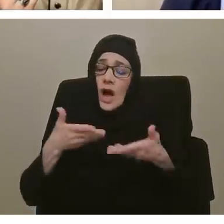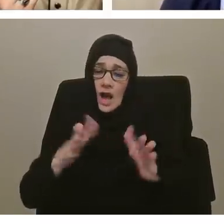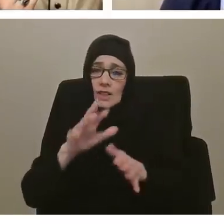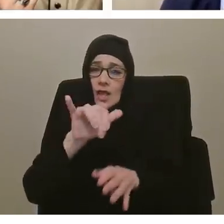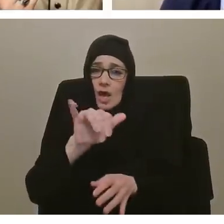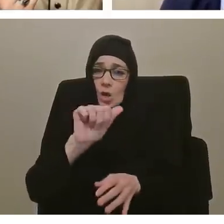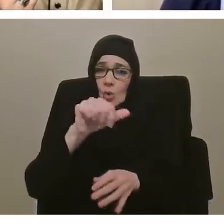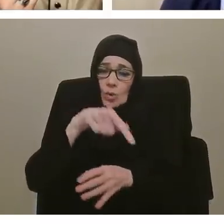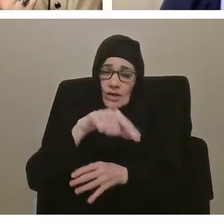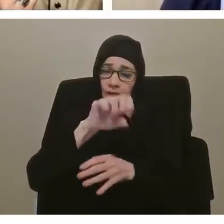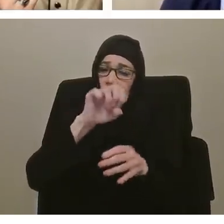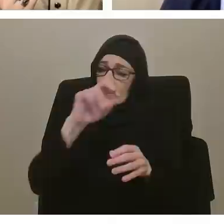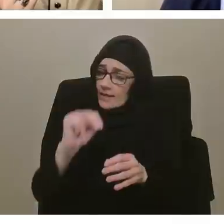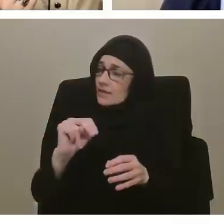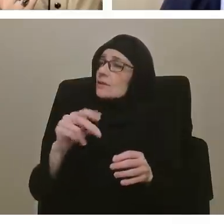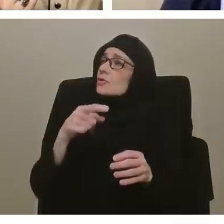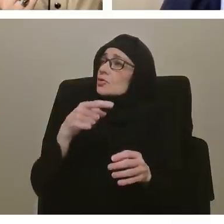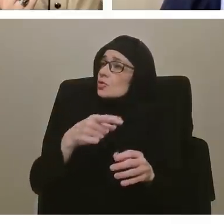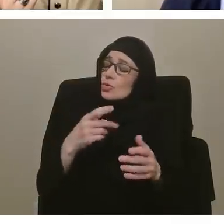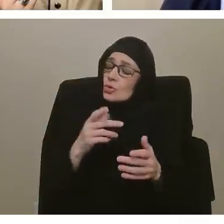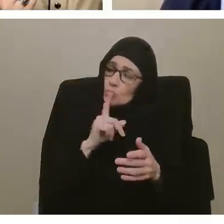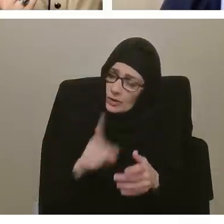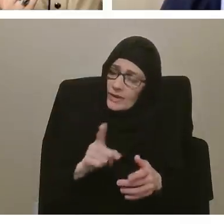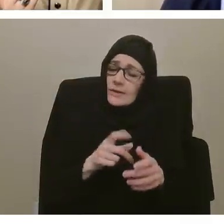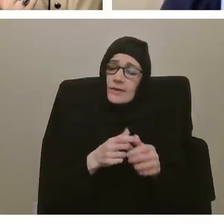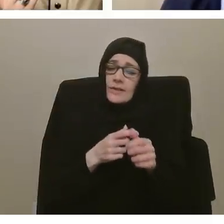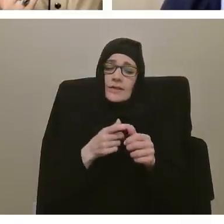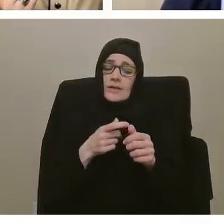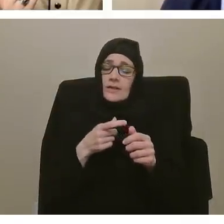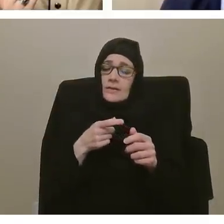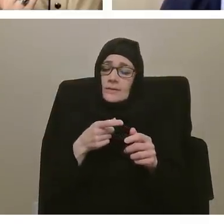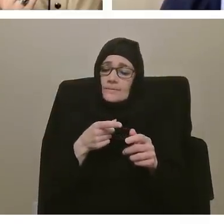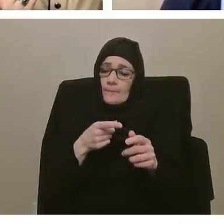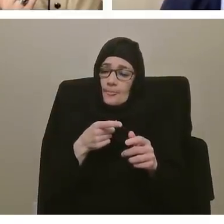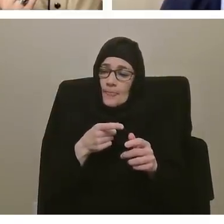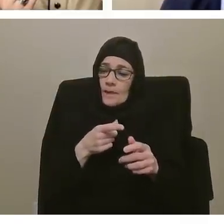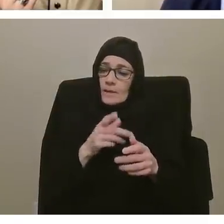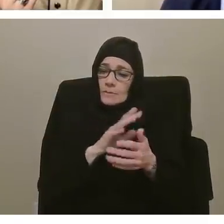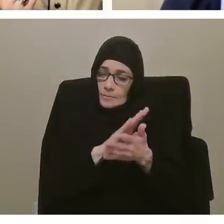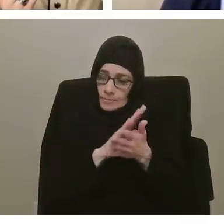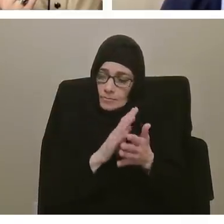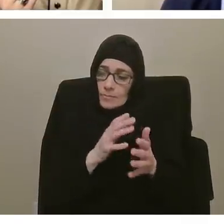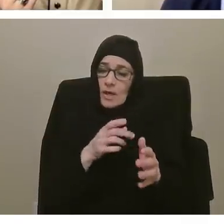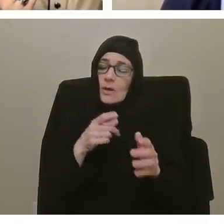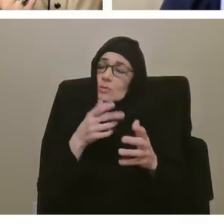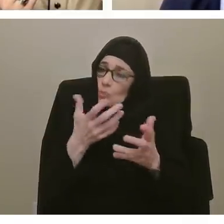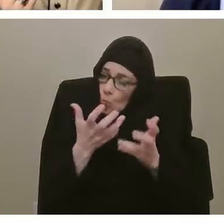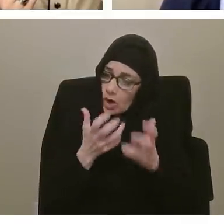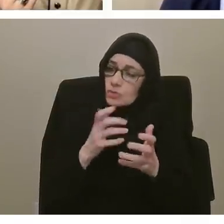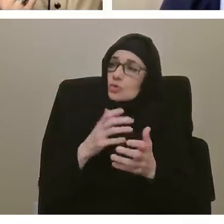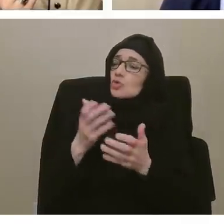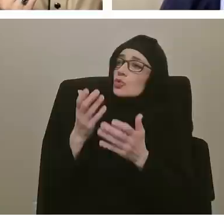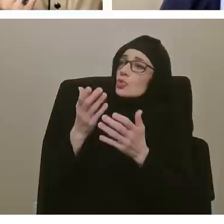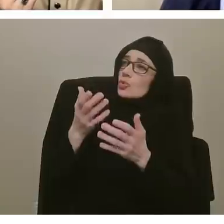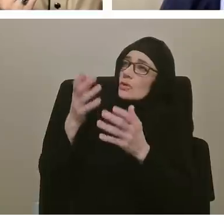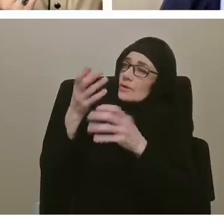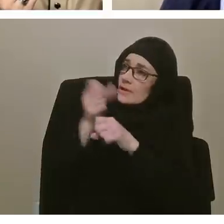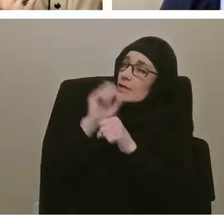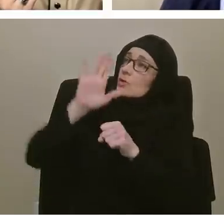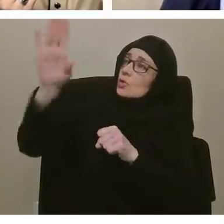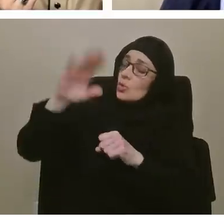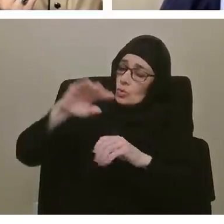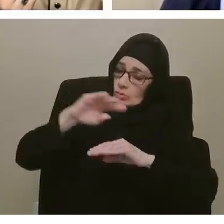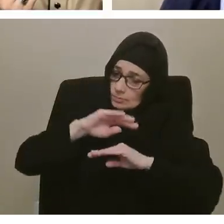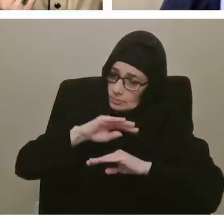prophetic organization and institution, one that truly seeks to serve your deen and attain your pleasure. Ya Allah, bless